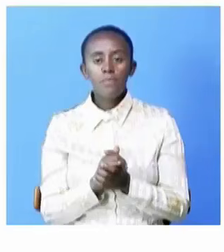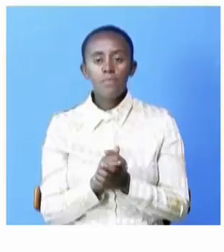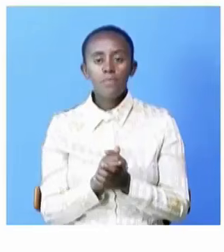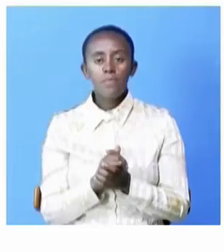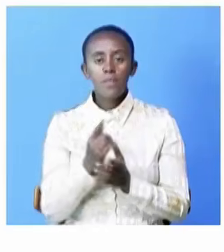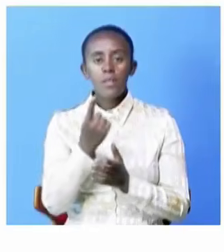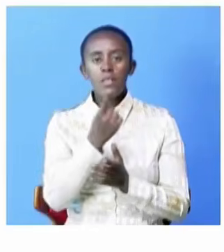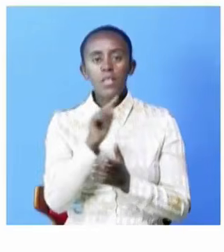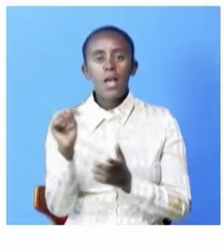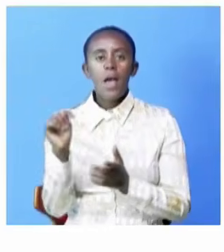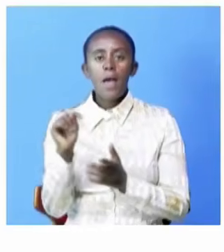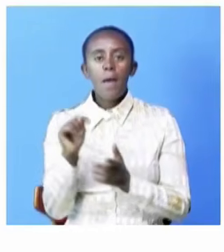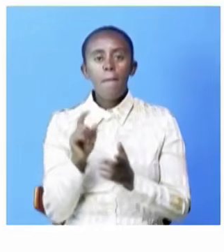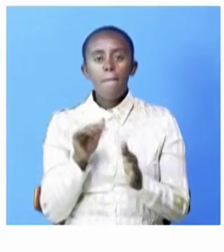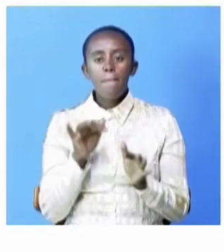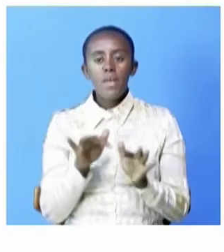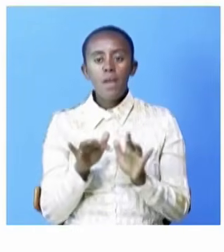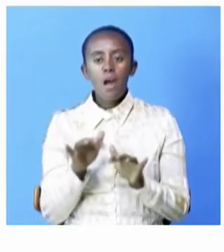the piano.